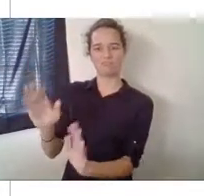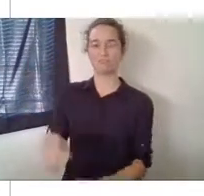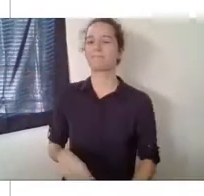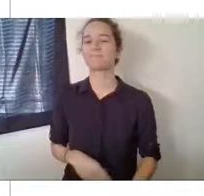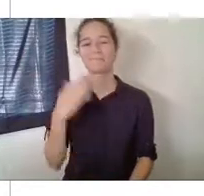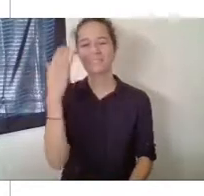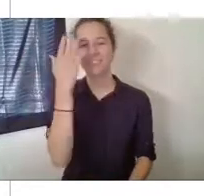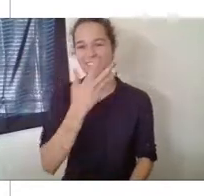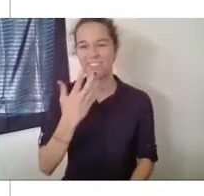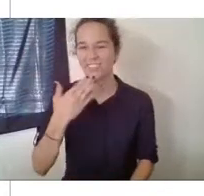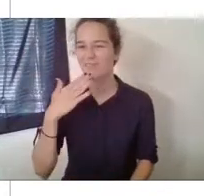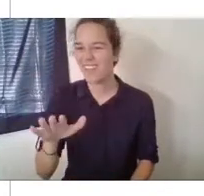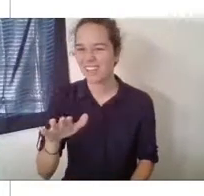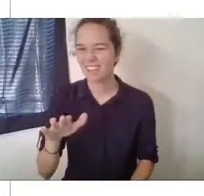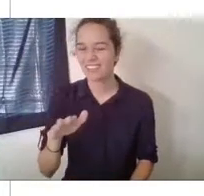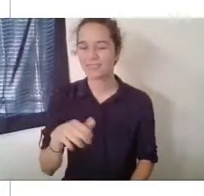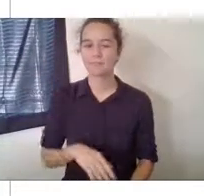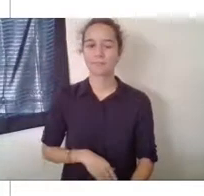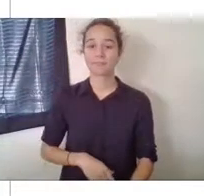And last but not least,